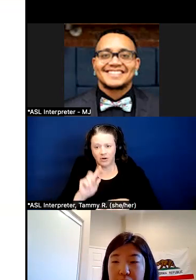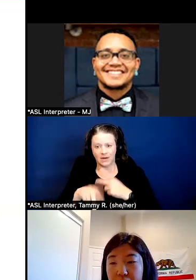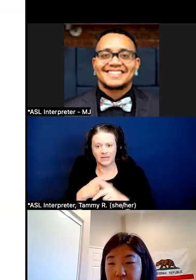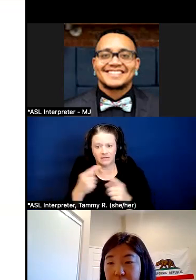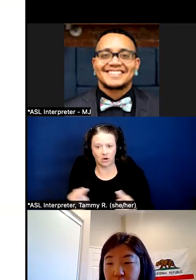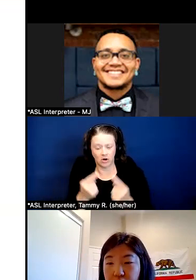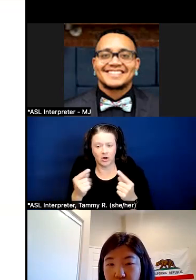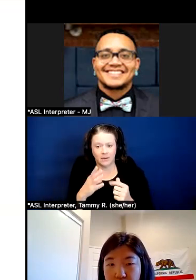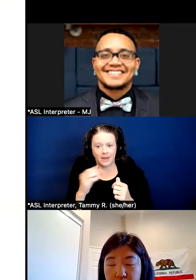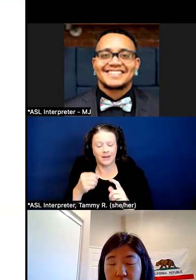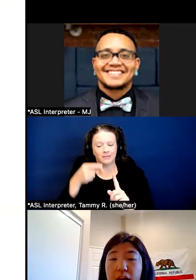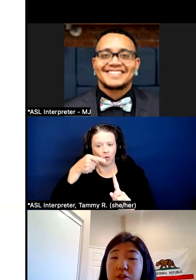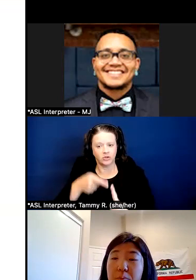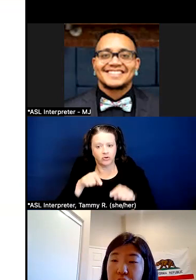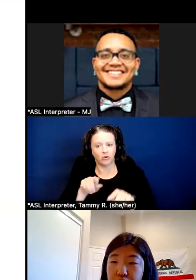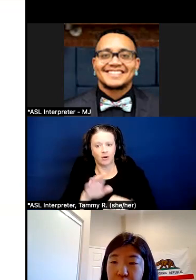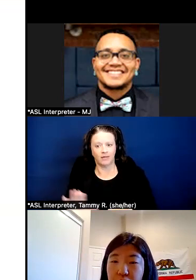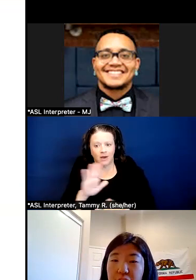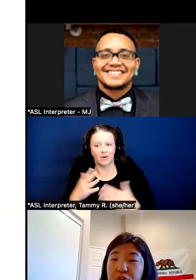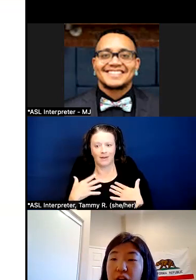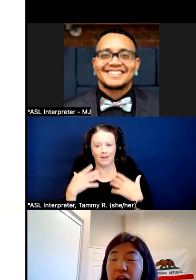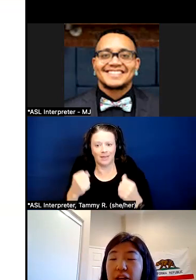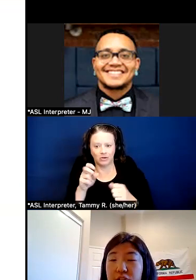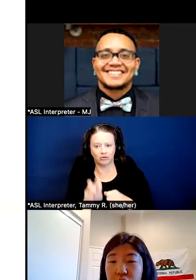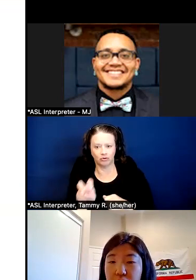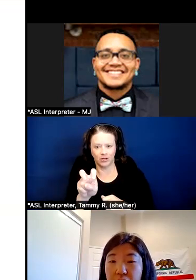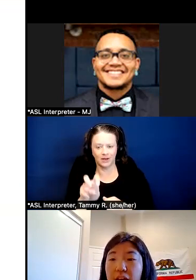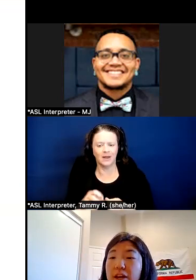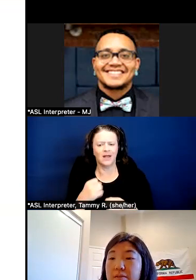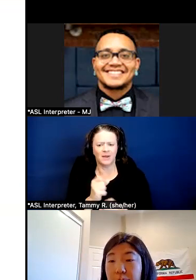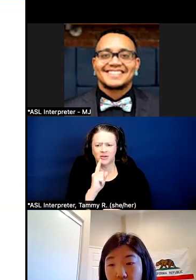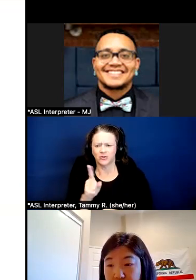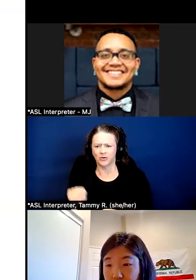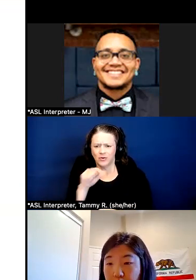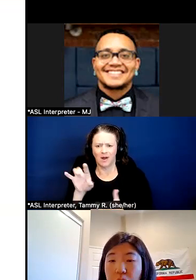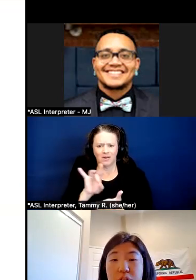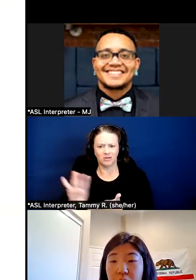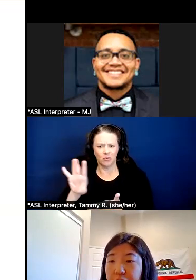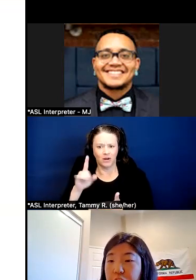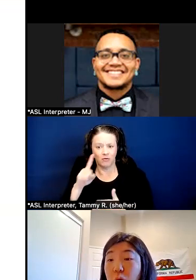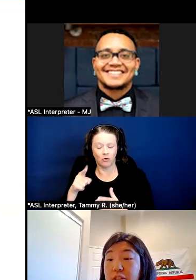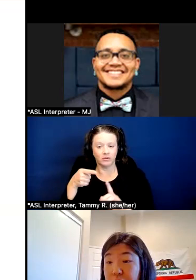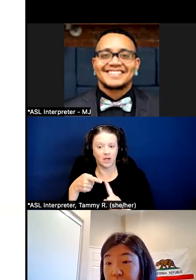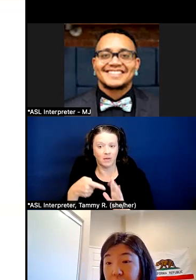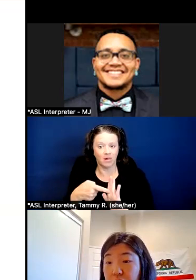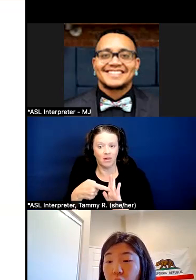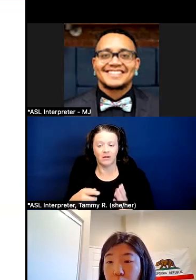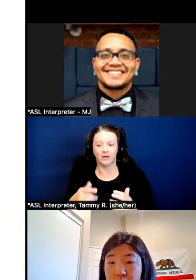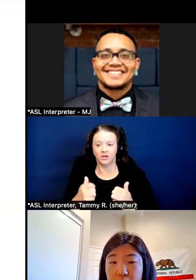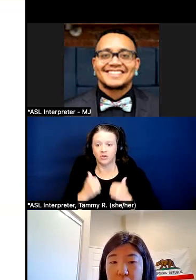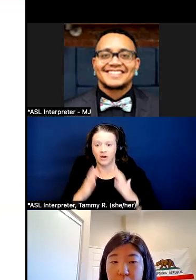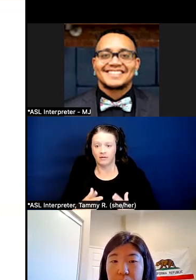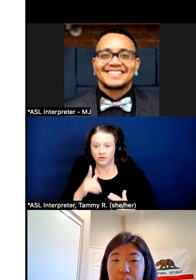and points in their healing journeys. So making sure that you're not excluding, for example, survivors who are subjected